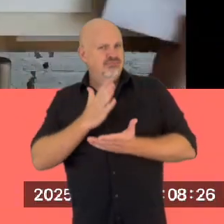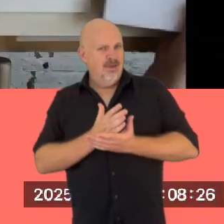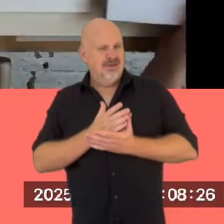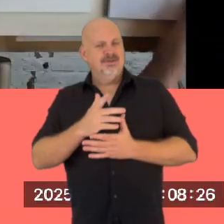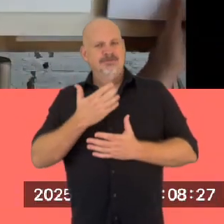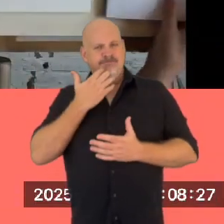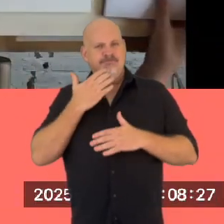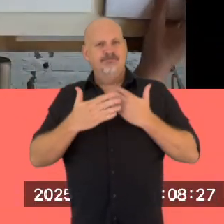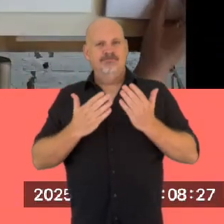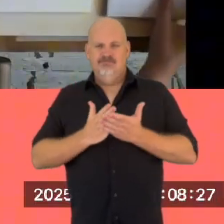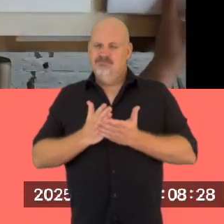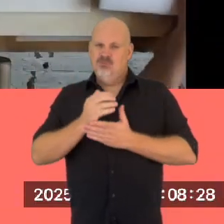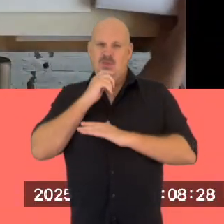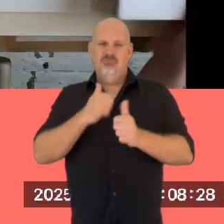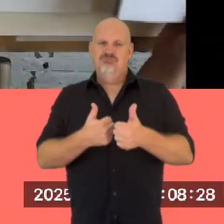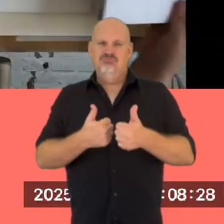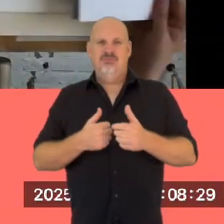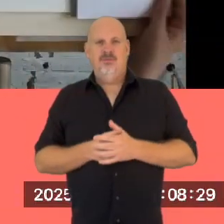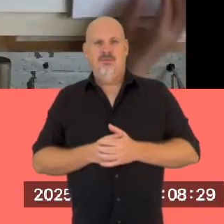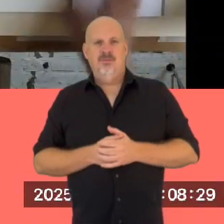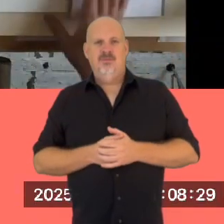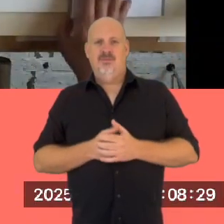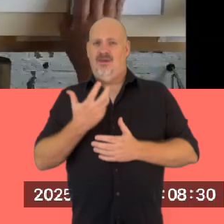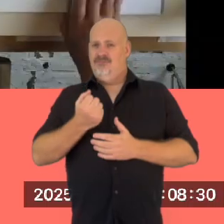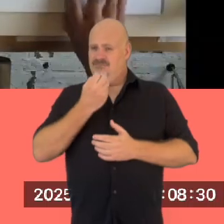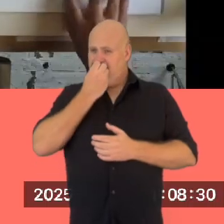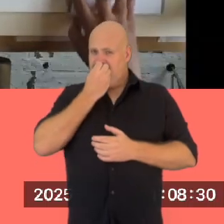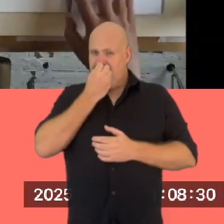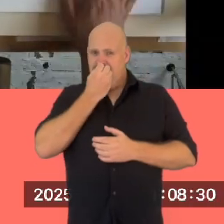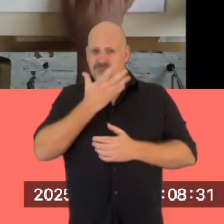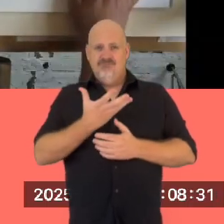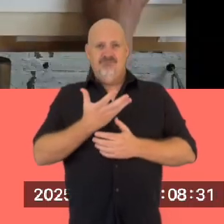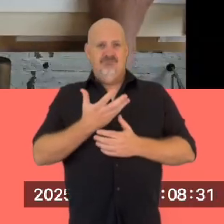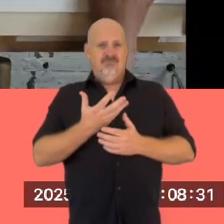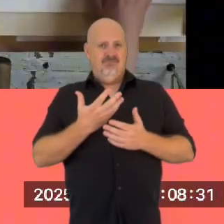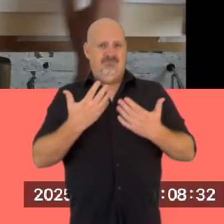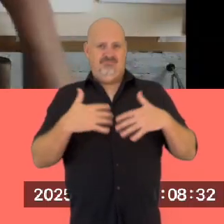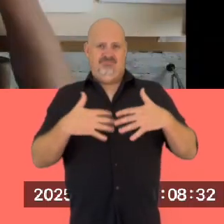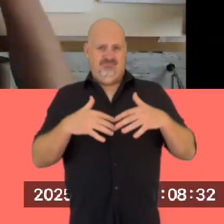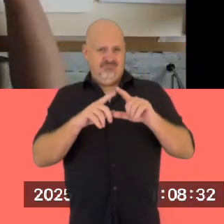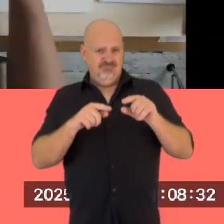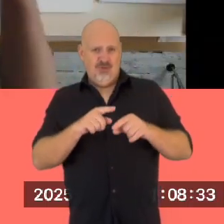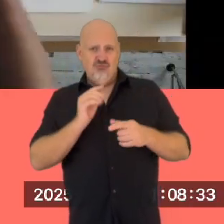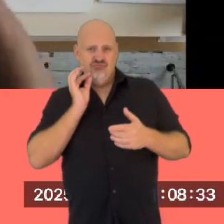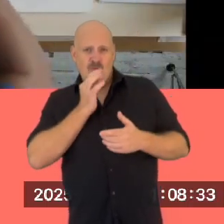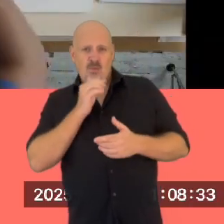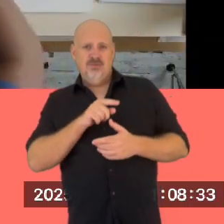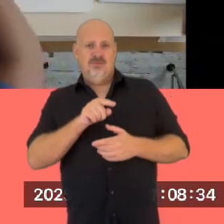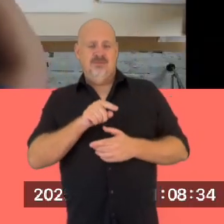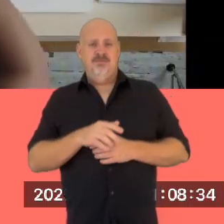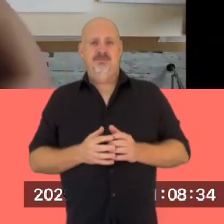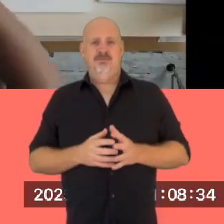drawings, I promise you. And stick with it, and you'll get some really super results.